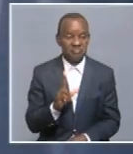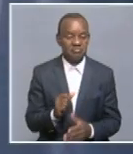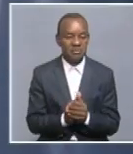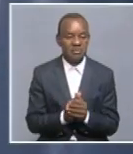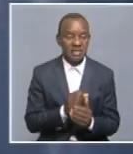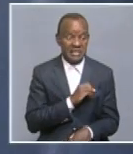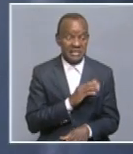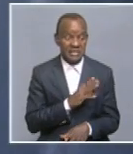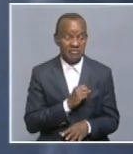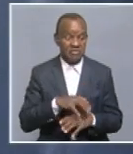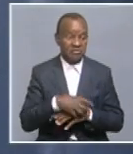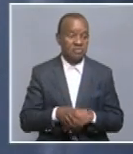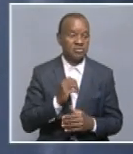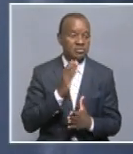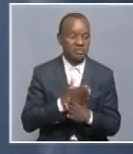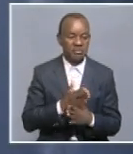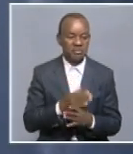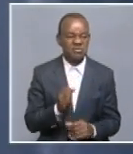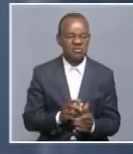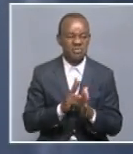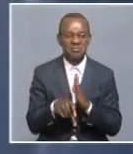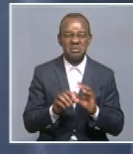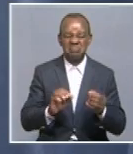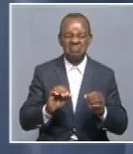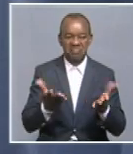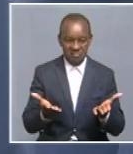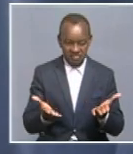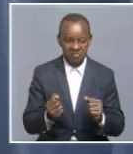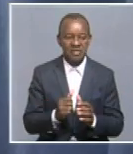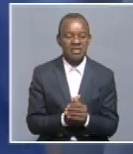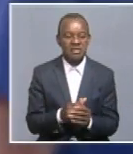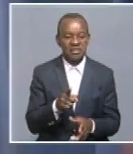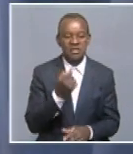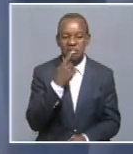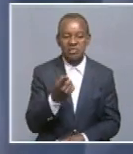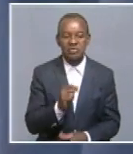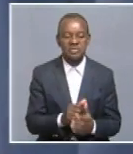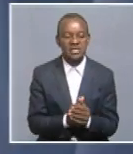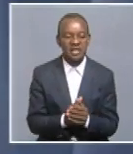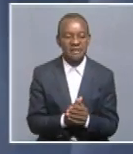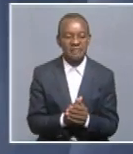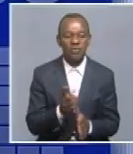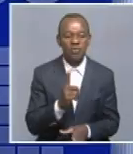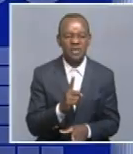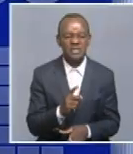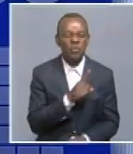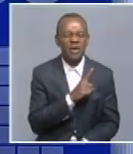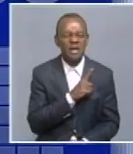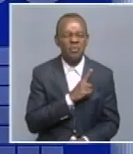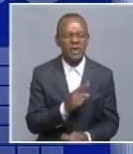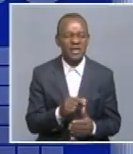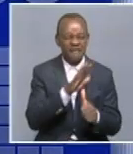happening. Right. Now, we are running out of time, but what would you say are the contributing factors, and who